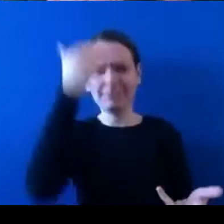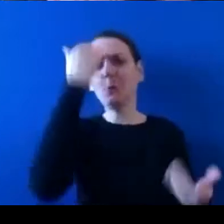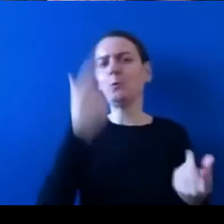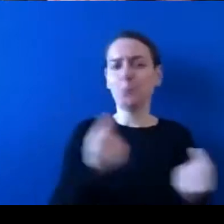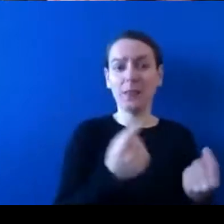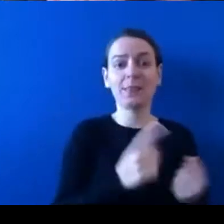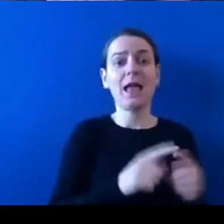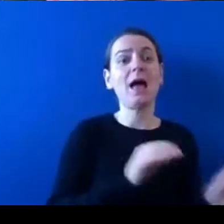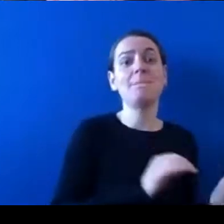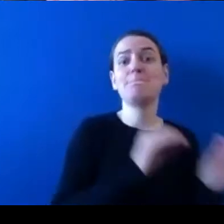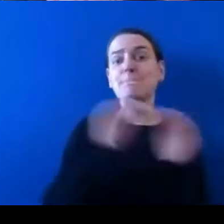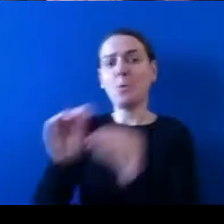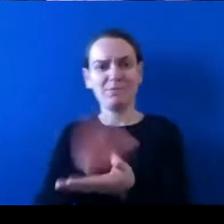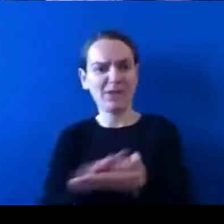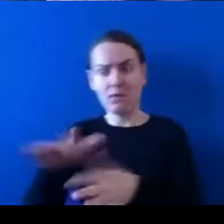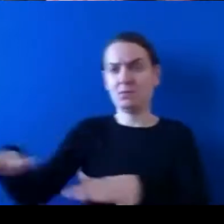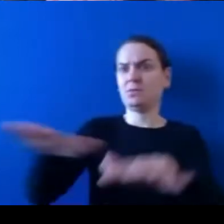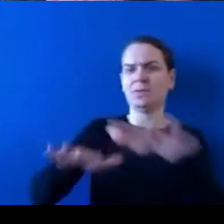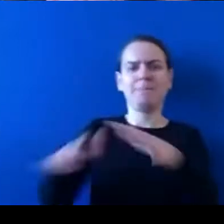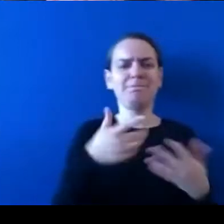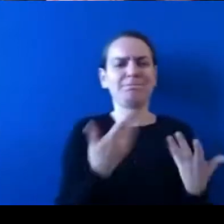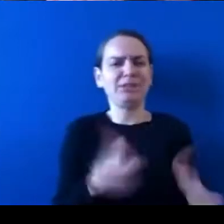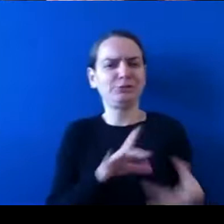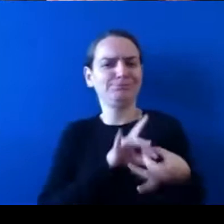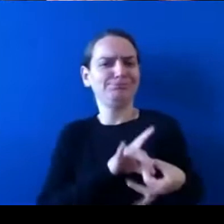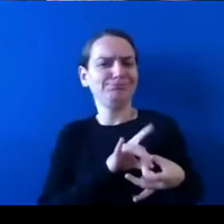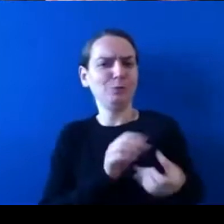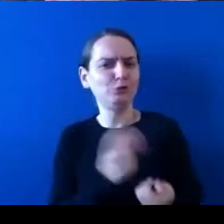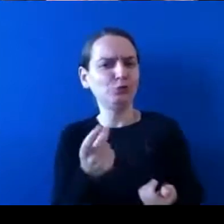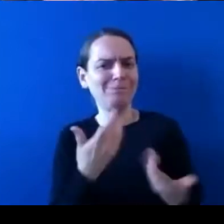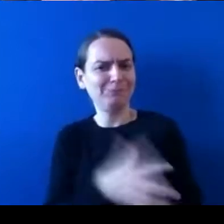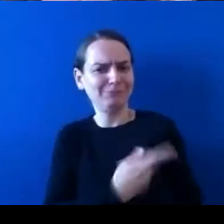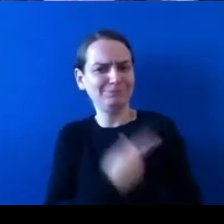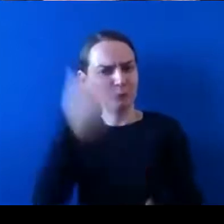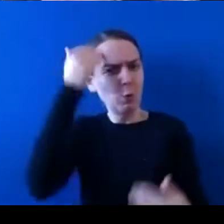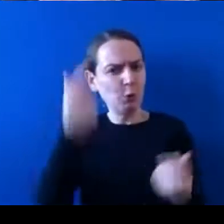and if it's doing something incorrect because you know the route.